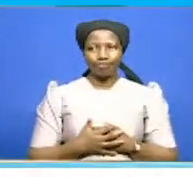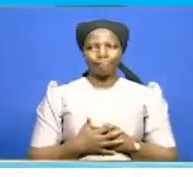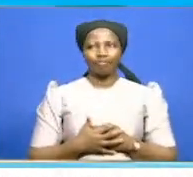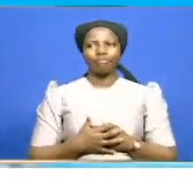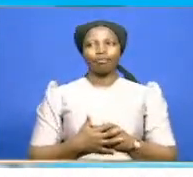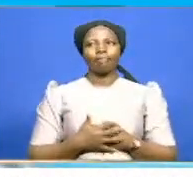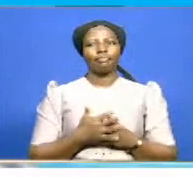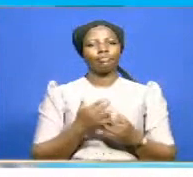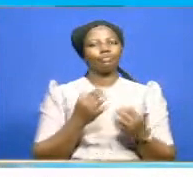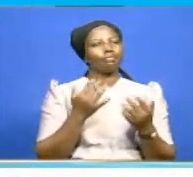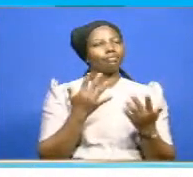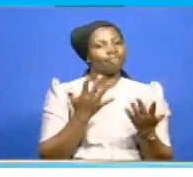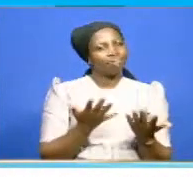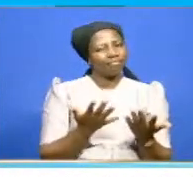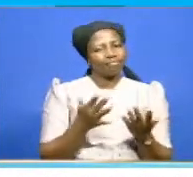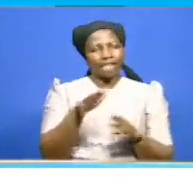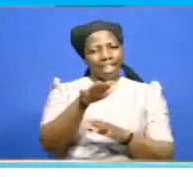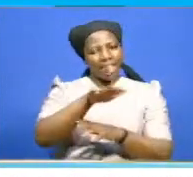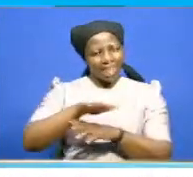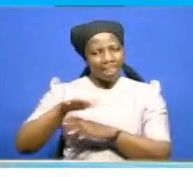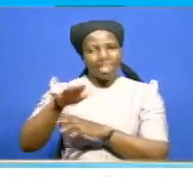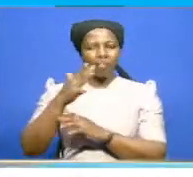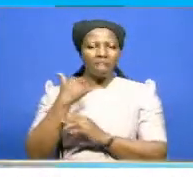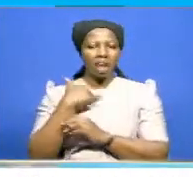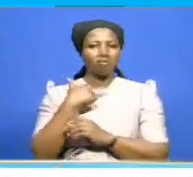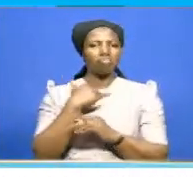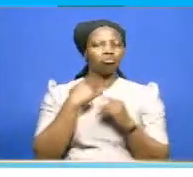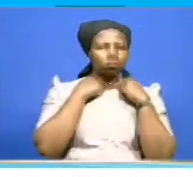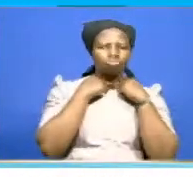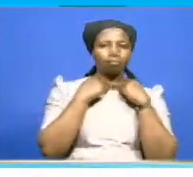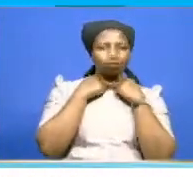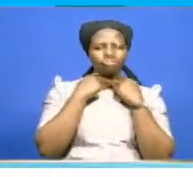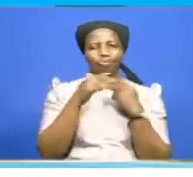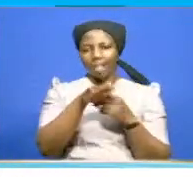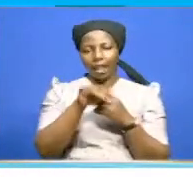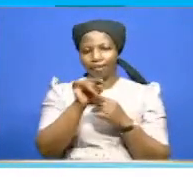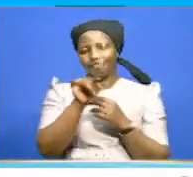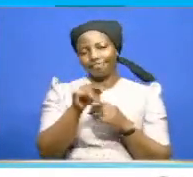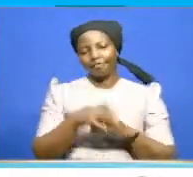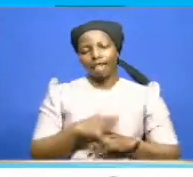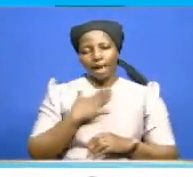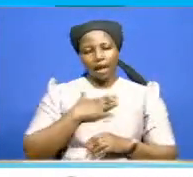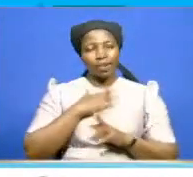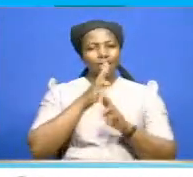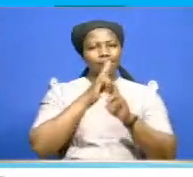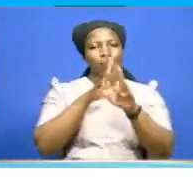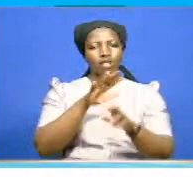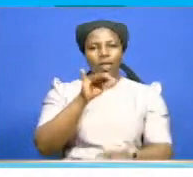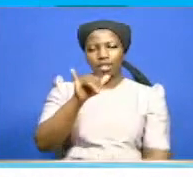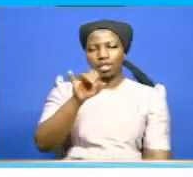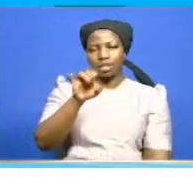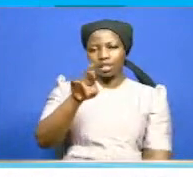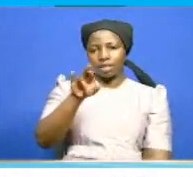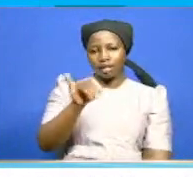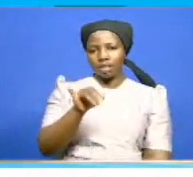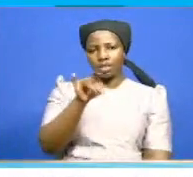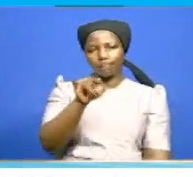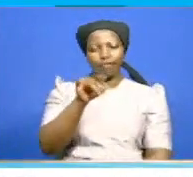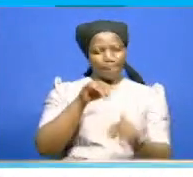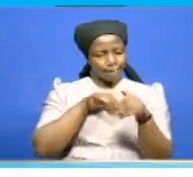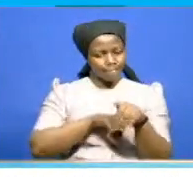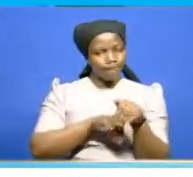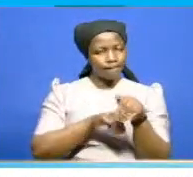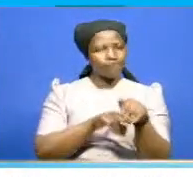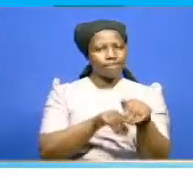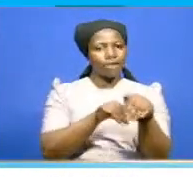around the areas that they'll be going through. And so our reporter Suleiman Yeri is keeping tabs